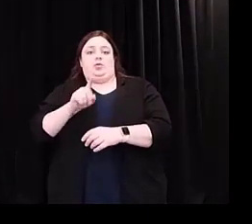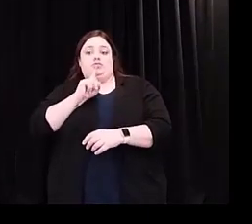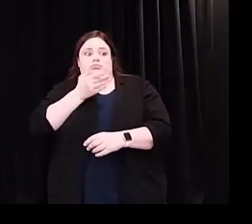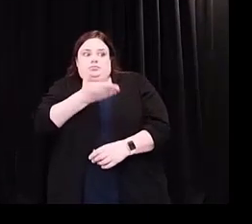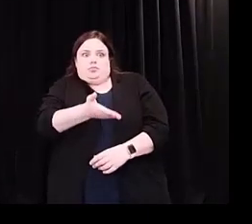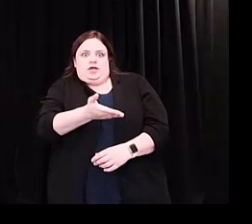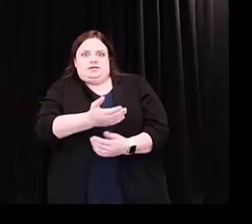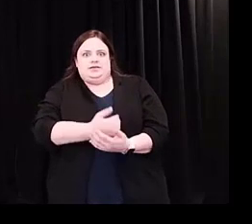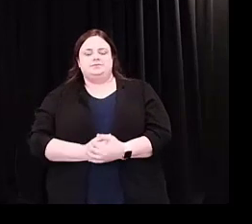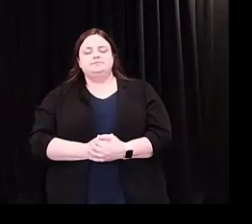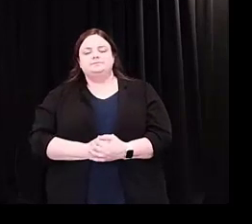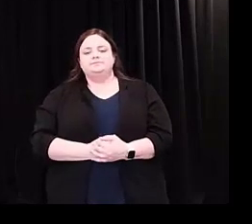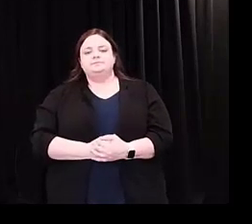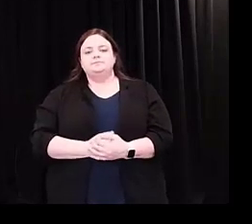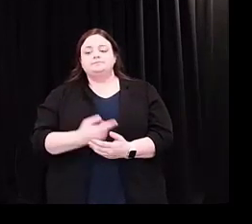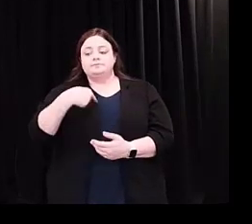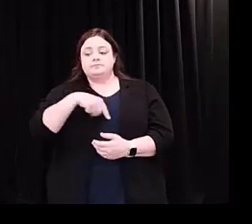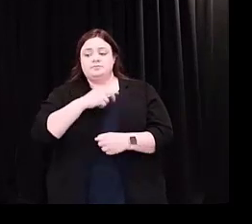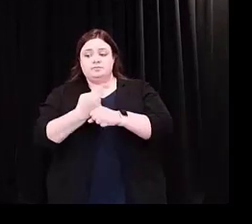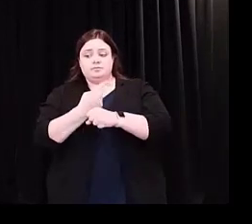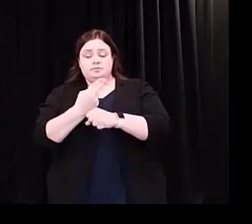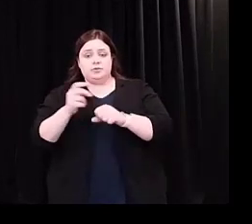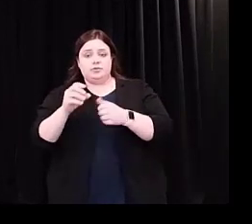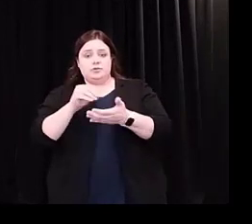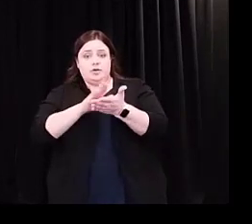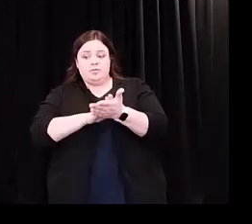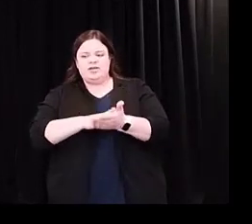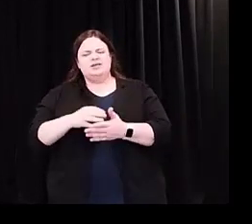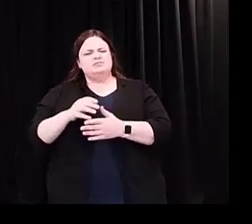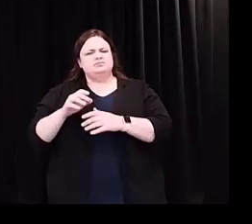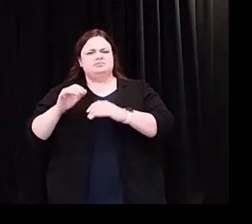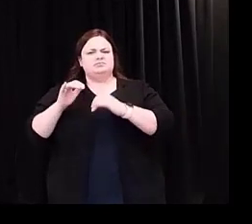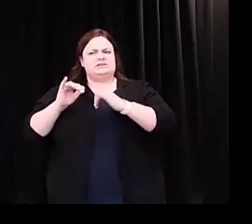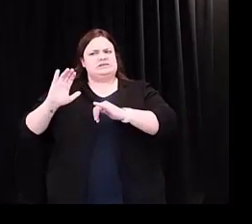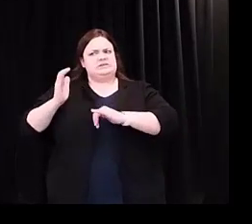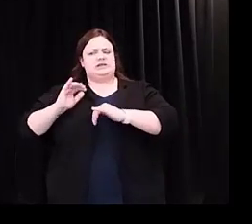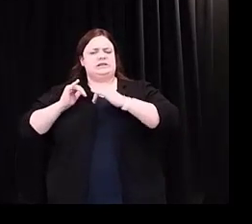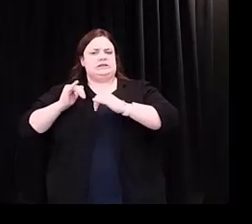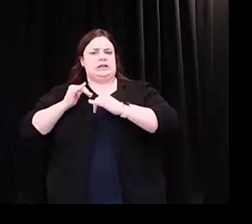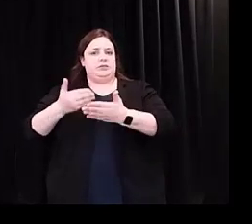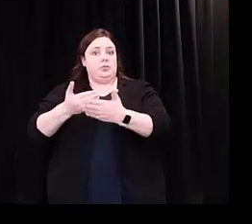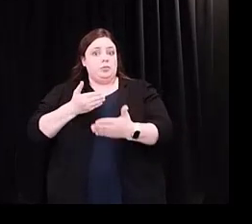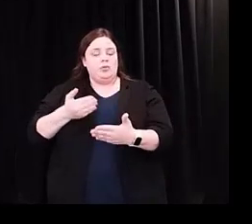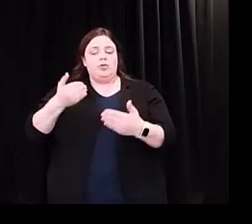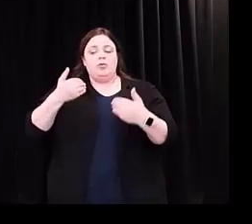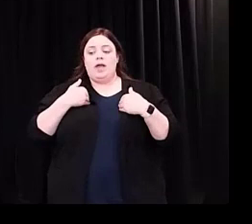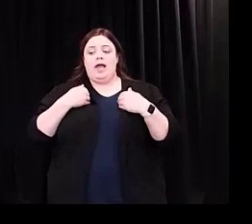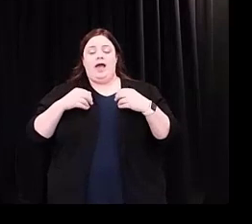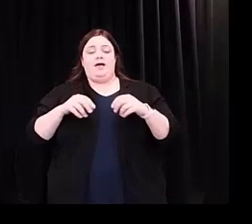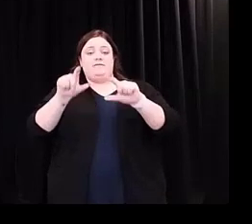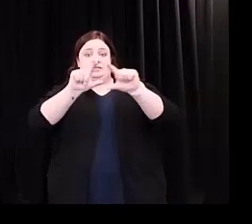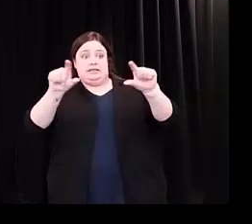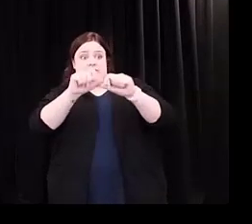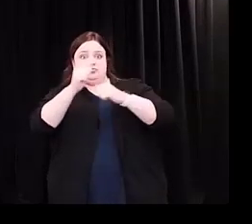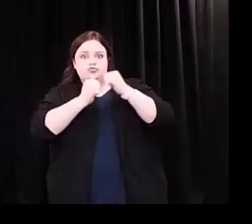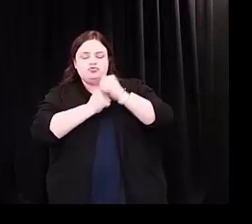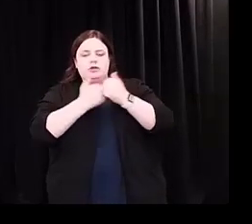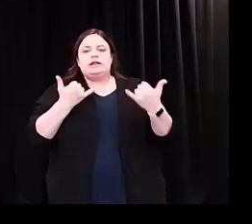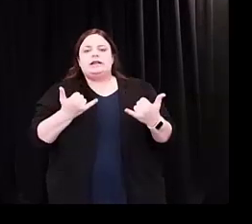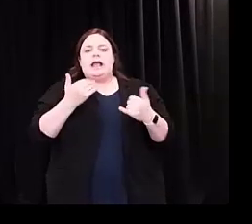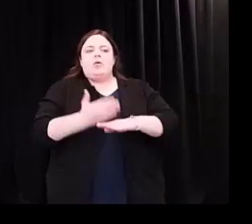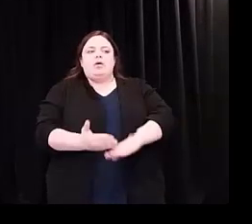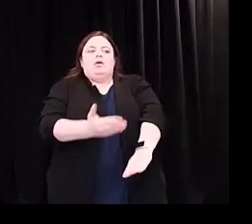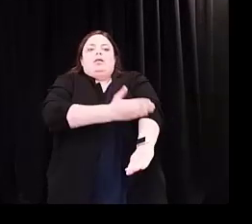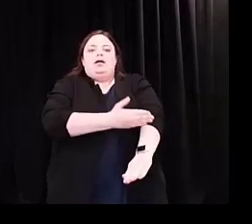So now we are looking at a document that pretty much looks like the same document before. It now has heading structure, and we are at